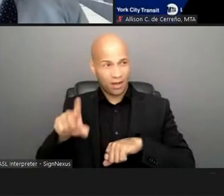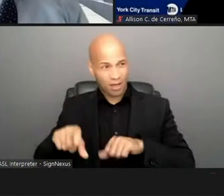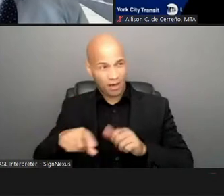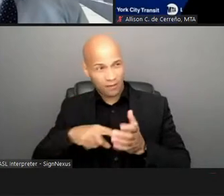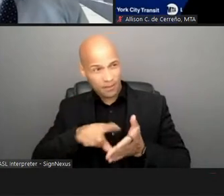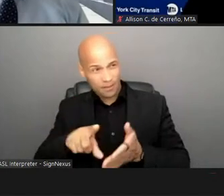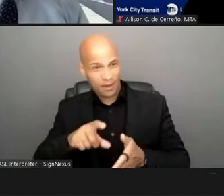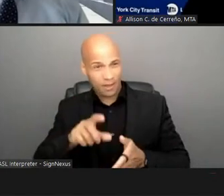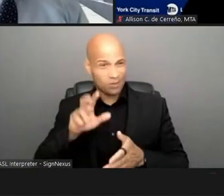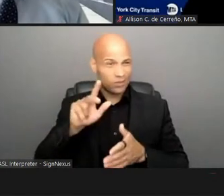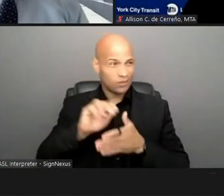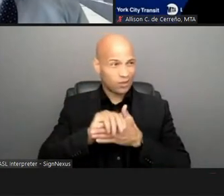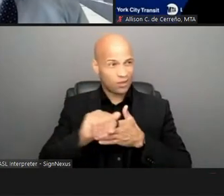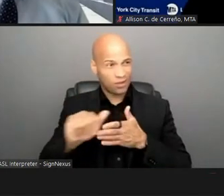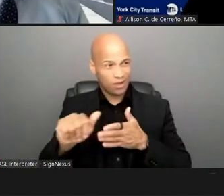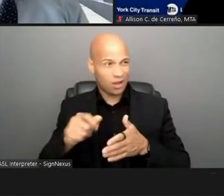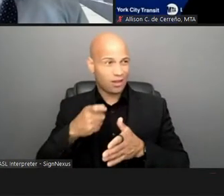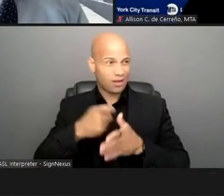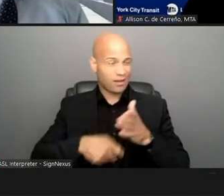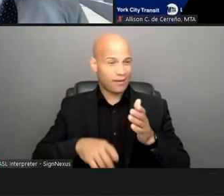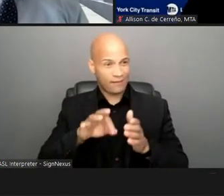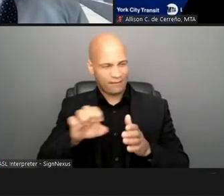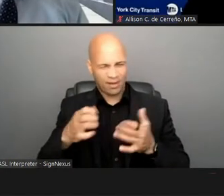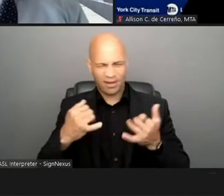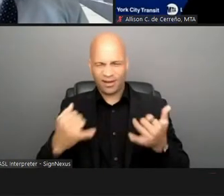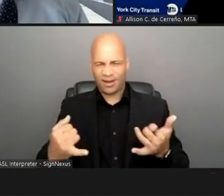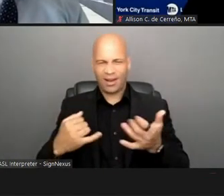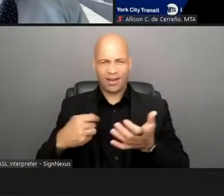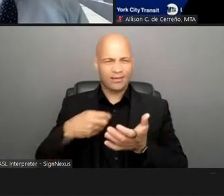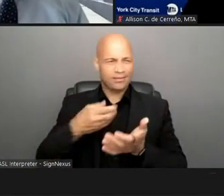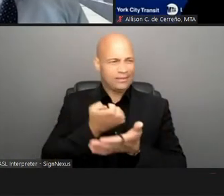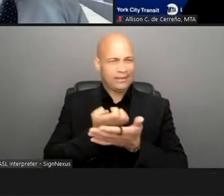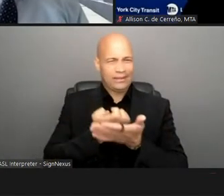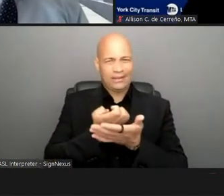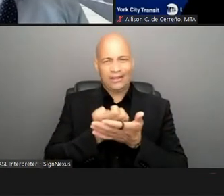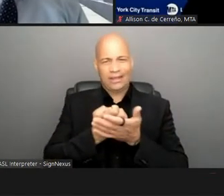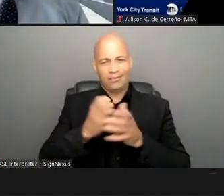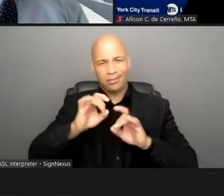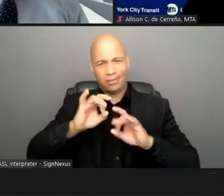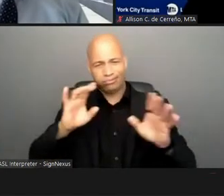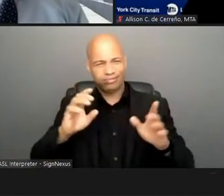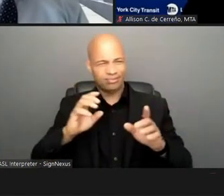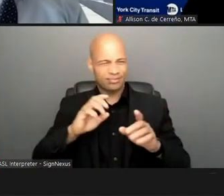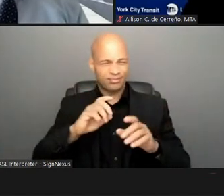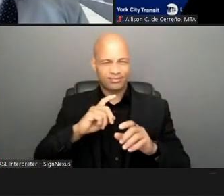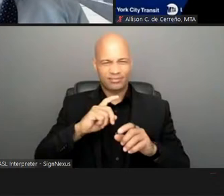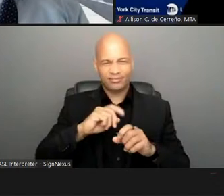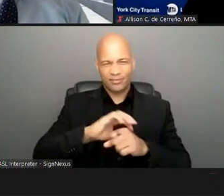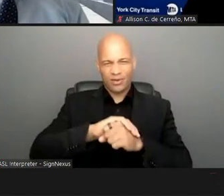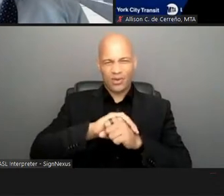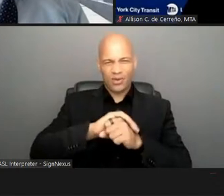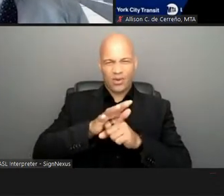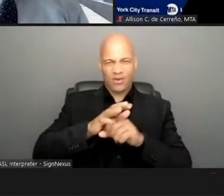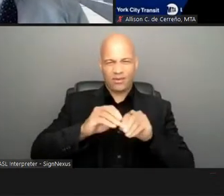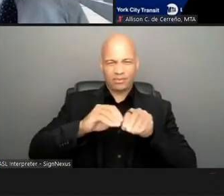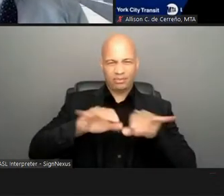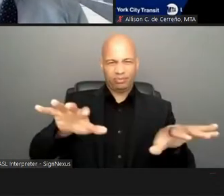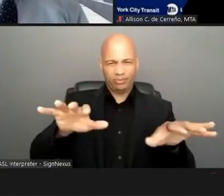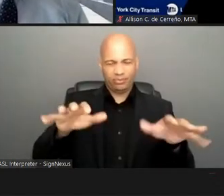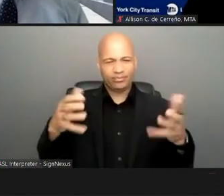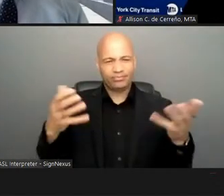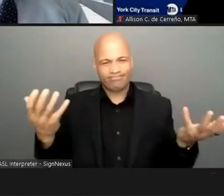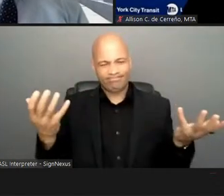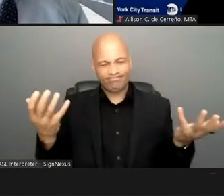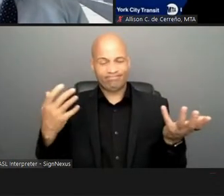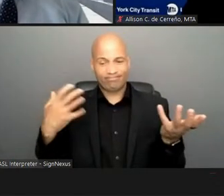fee on top of the economic crisis that we have right now with the pandemic most likely it's gonna reduce